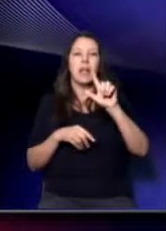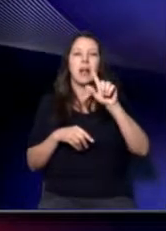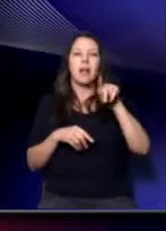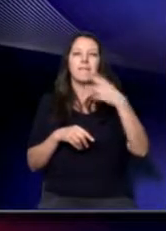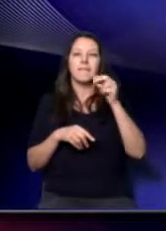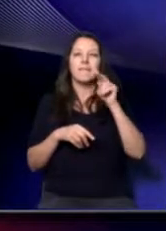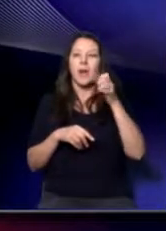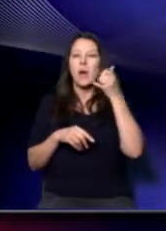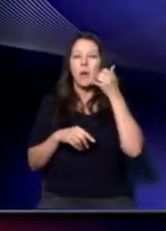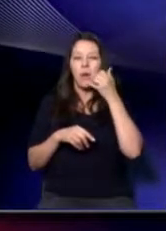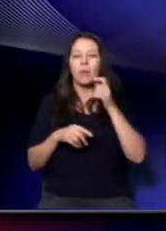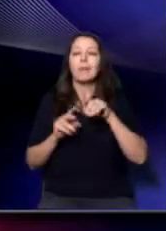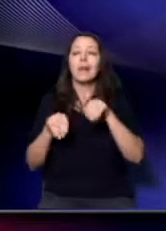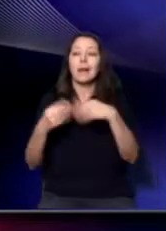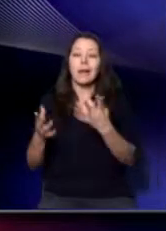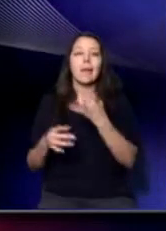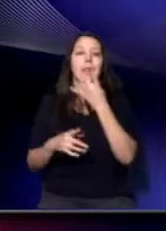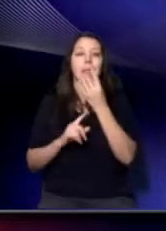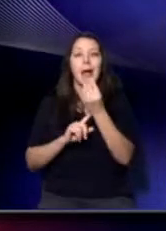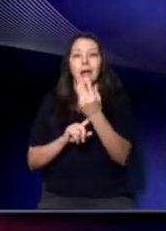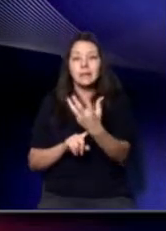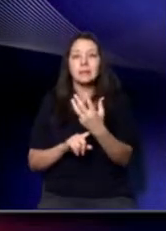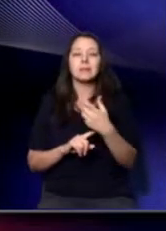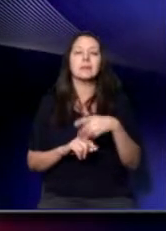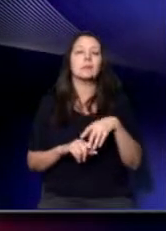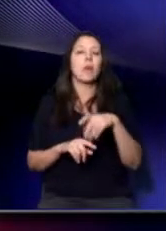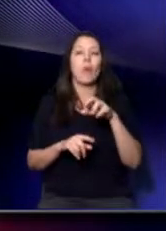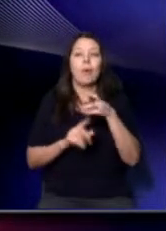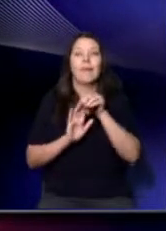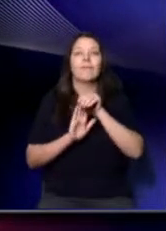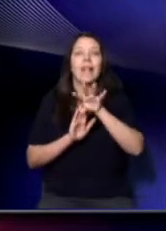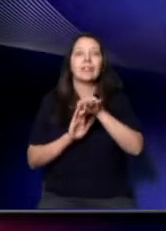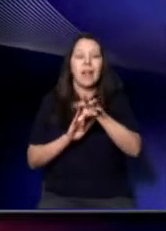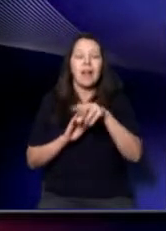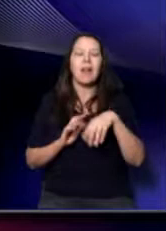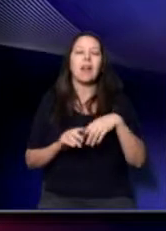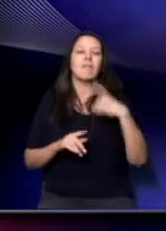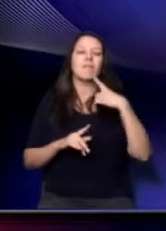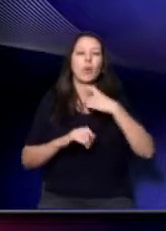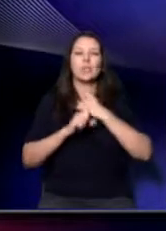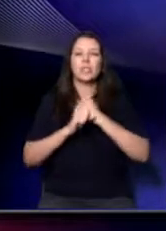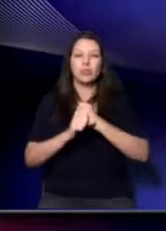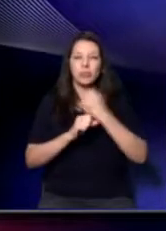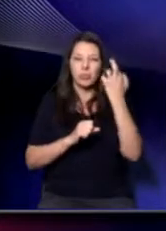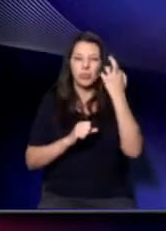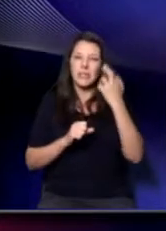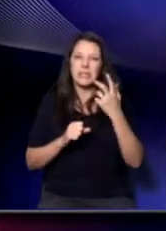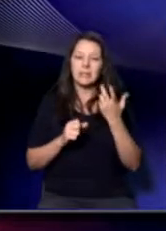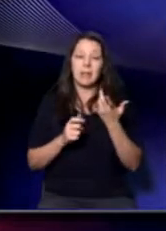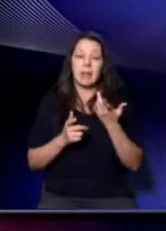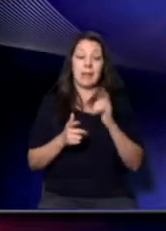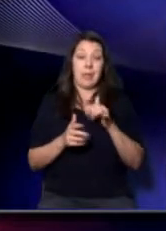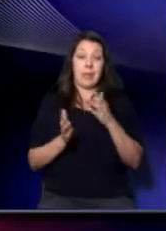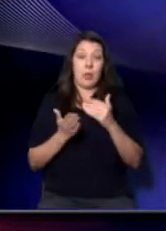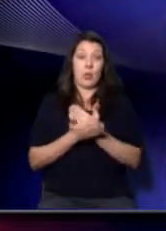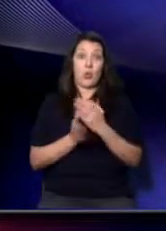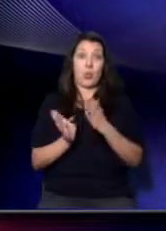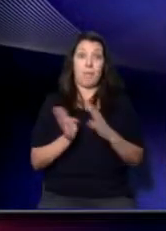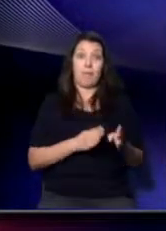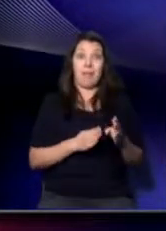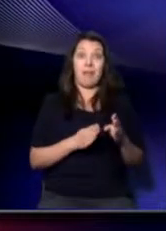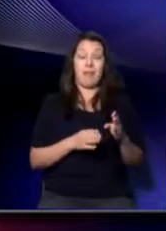lights are provided, as far as flashlights, those types of things through security. And with the new plan that's being worked